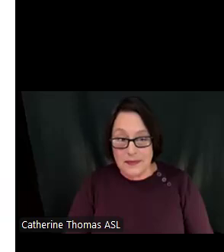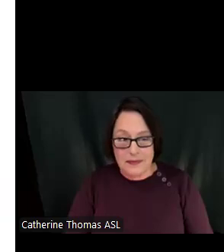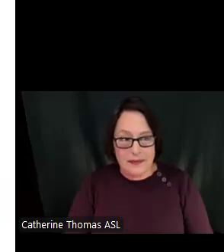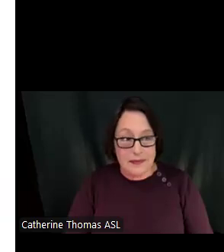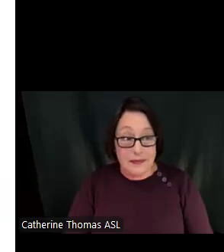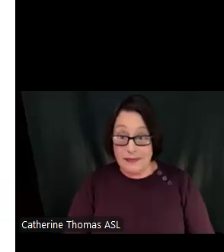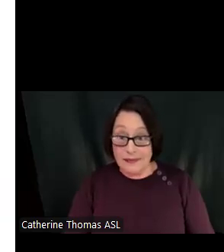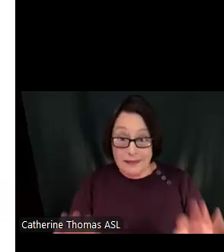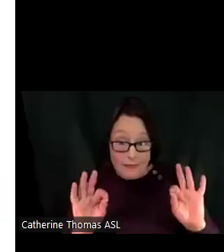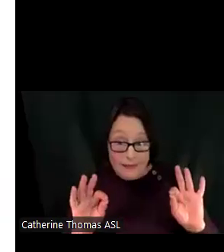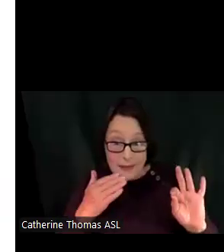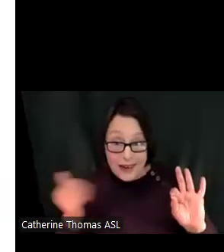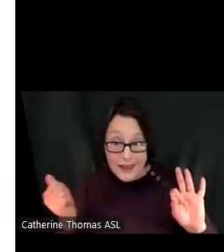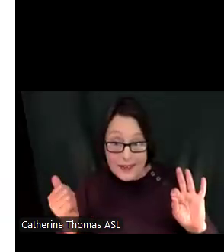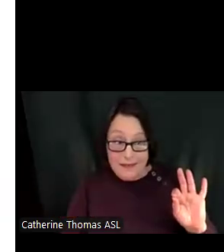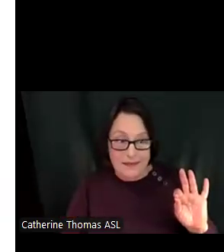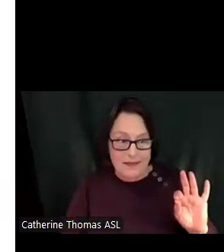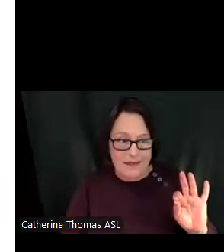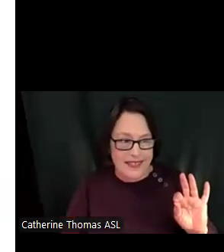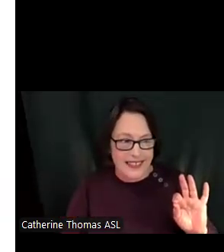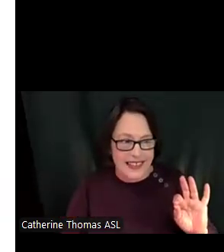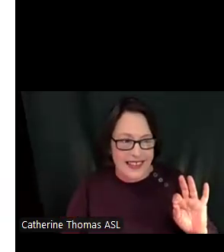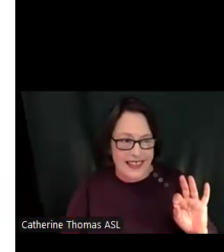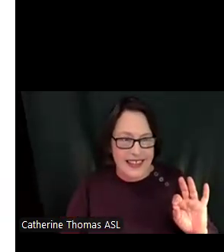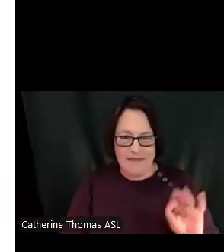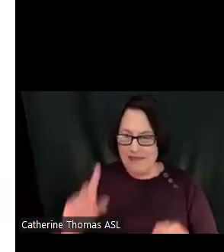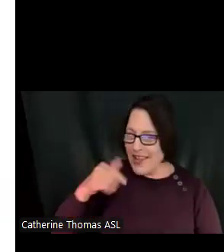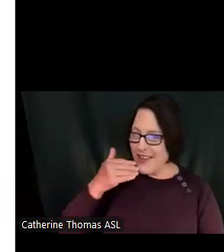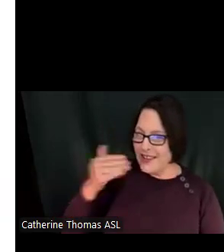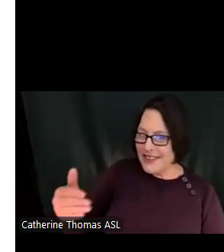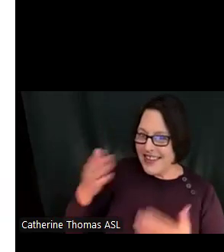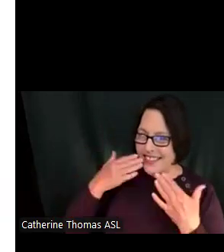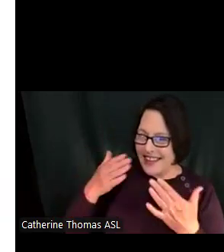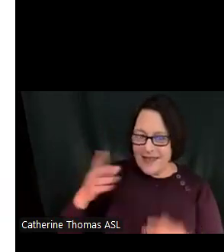How about that? Looks good. Thank you. Thank you so much.